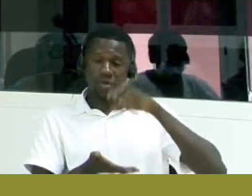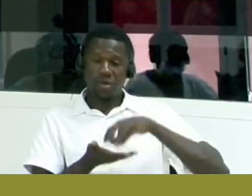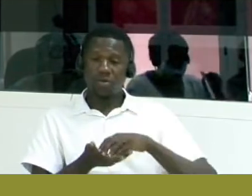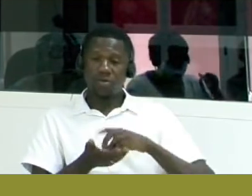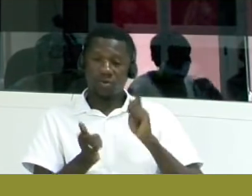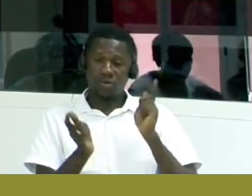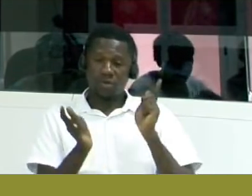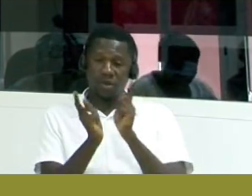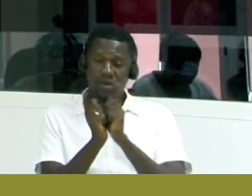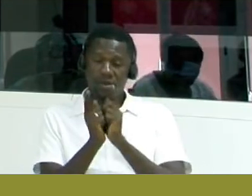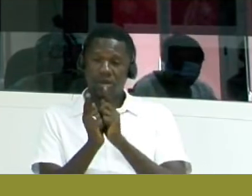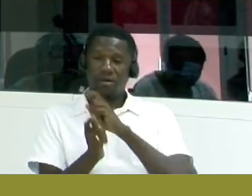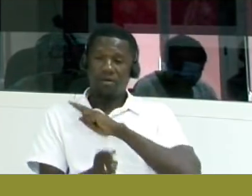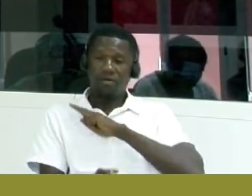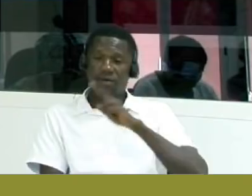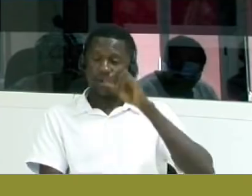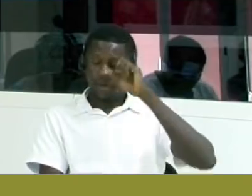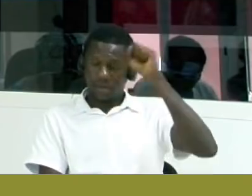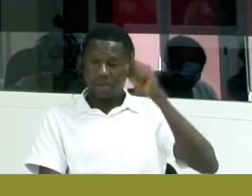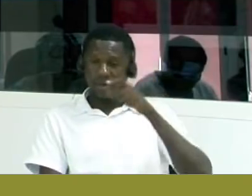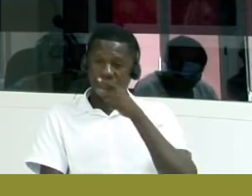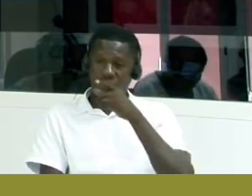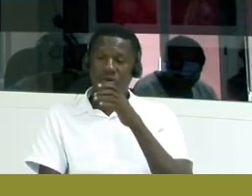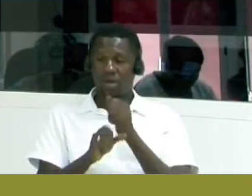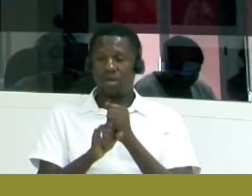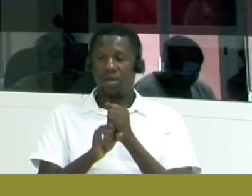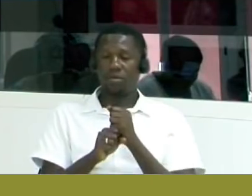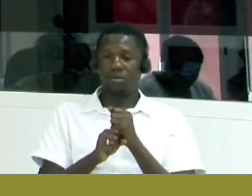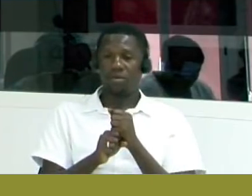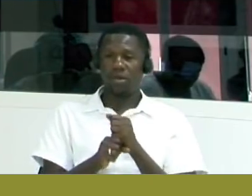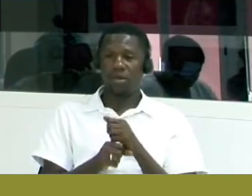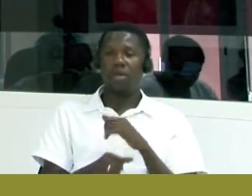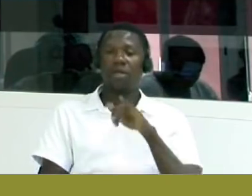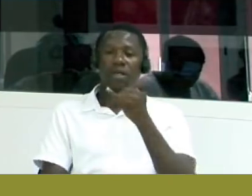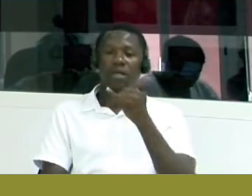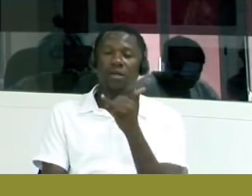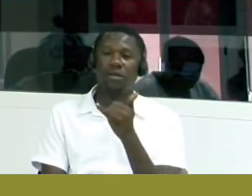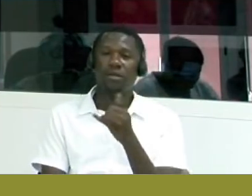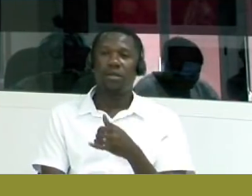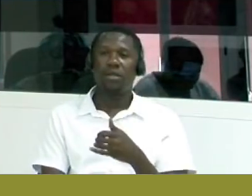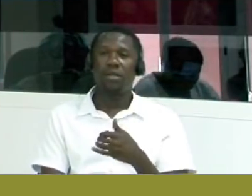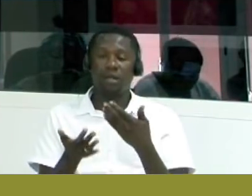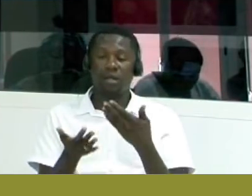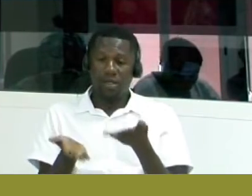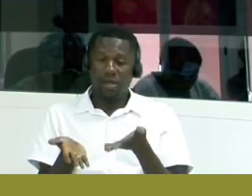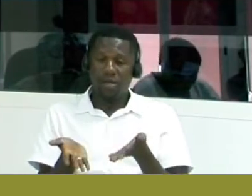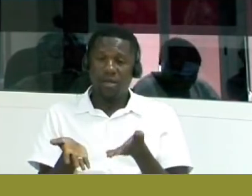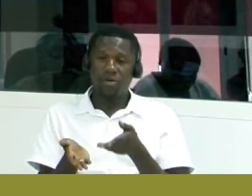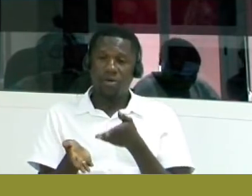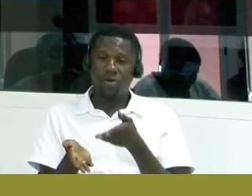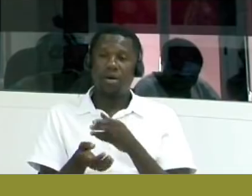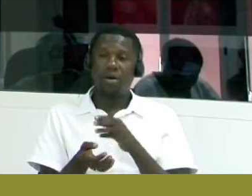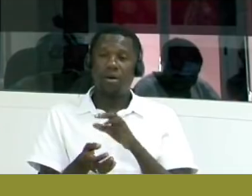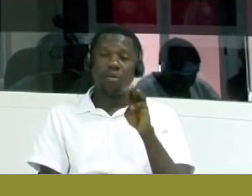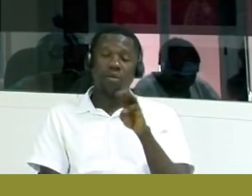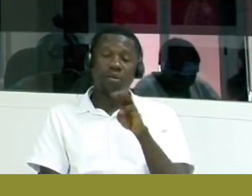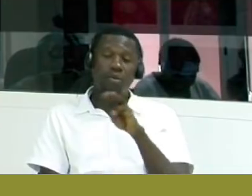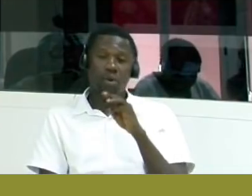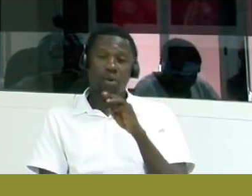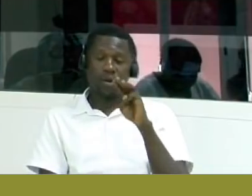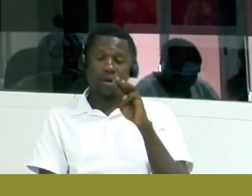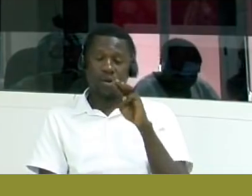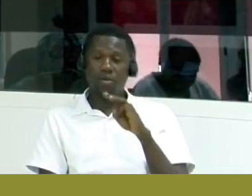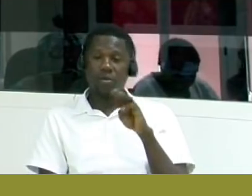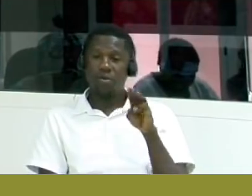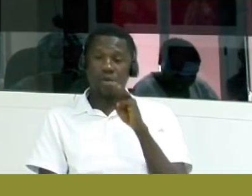see the Vice President, mm-hmm. who will facilitate it. Yes. And here you are, Monday morning, you are being told